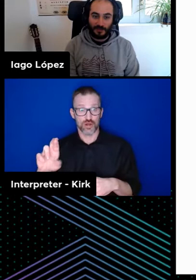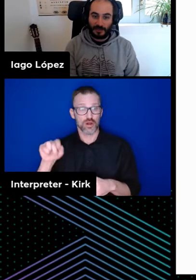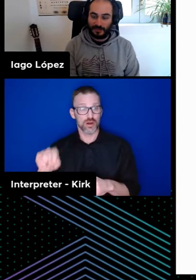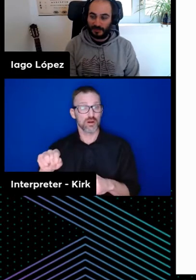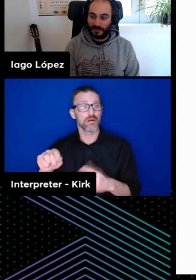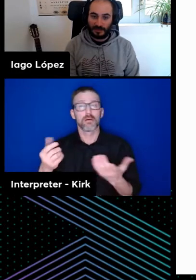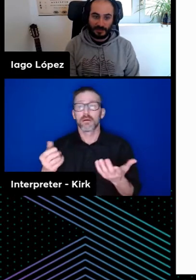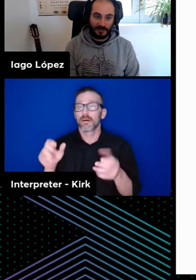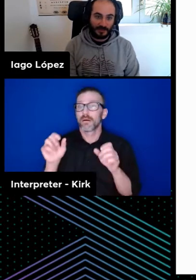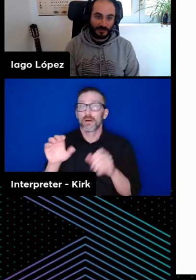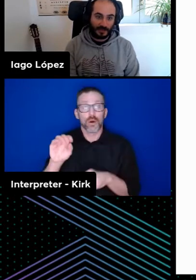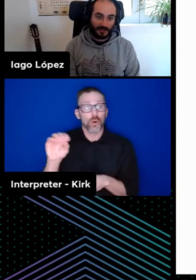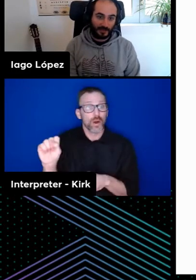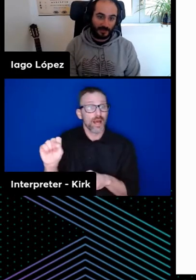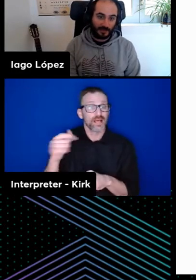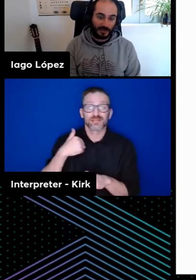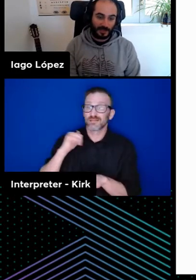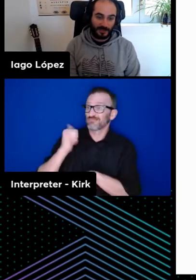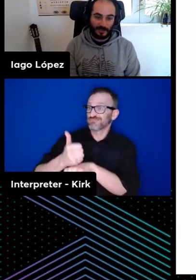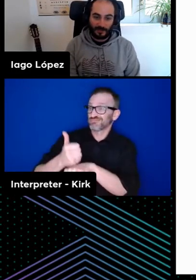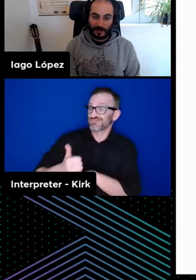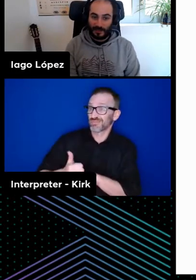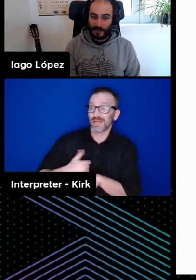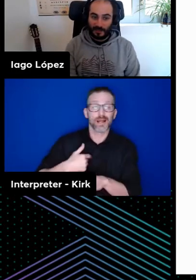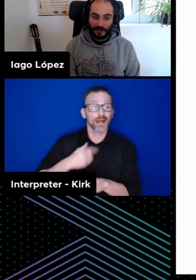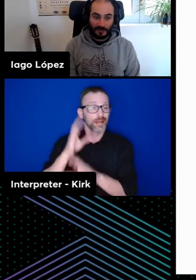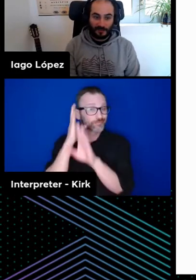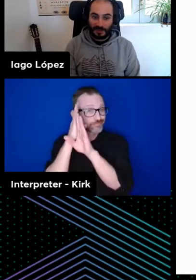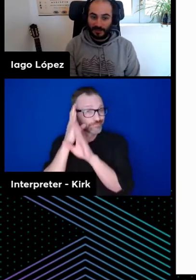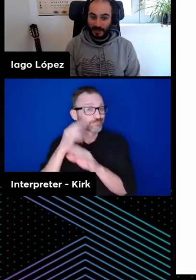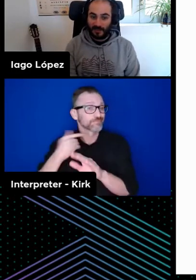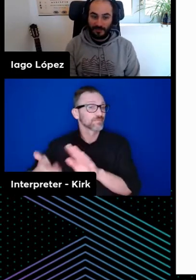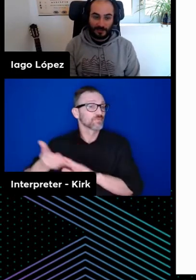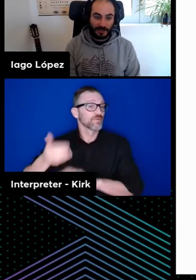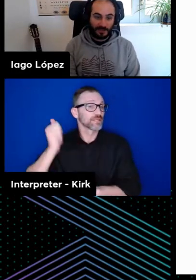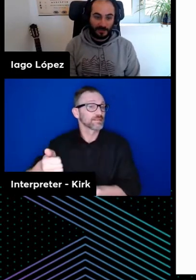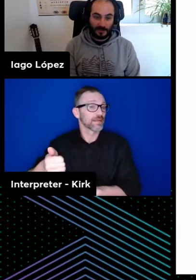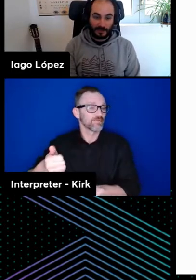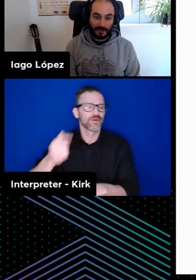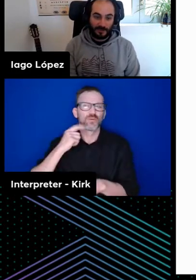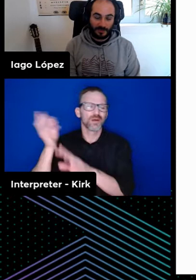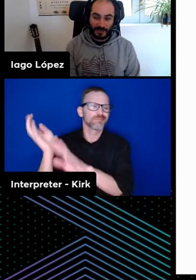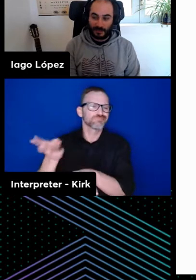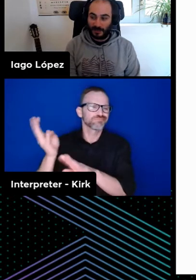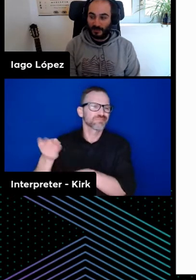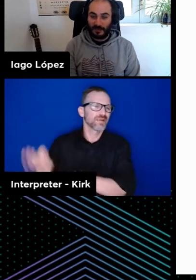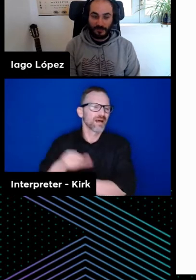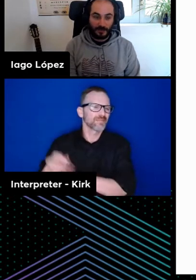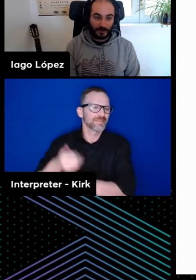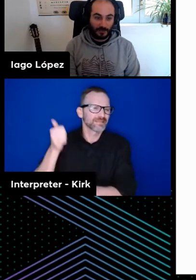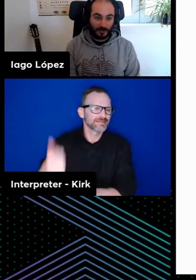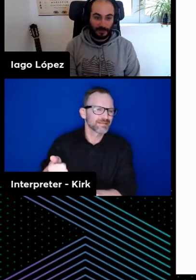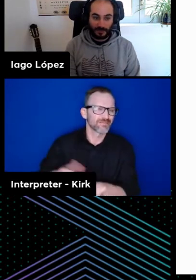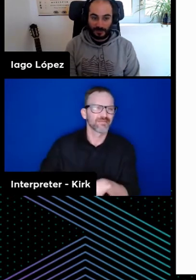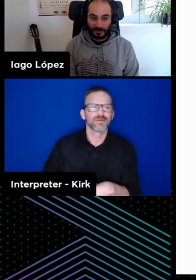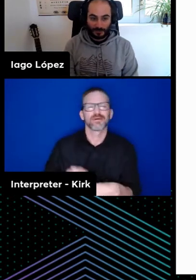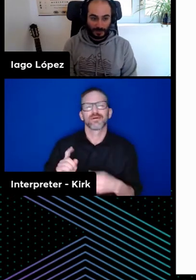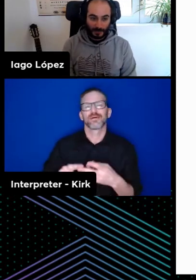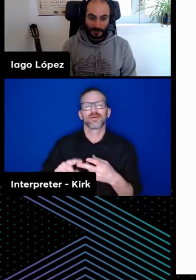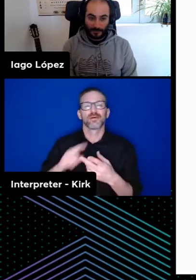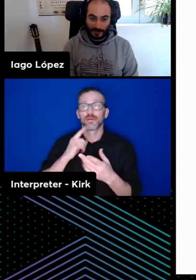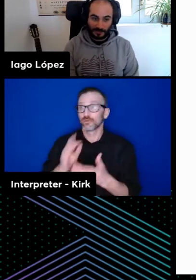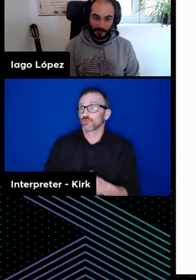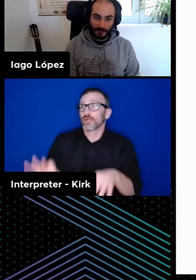about your OS, as I said in the last point on this slide. So it's always updated. Updates are applied automatically. You have repeatable